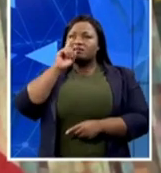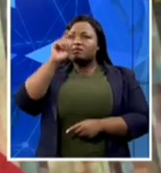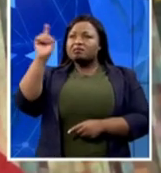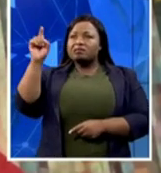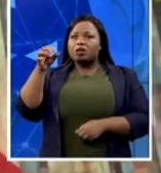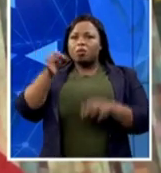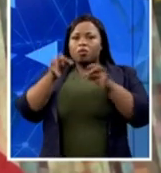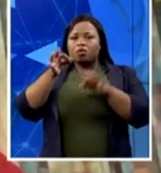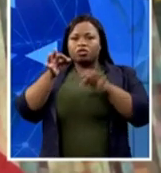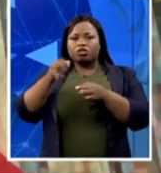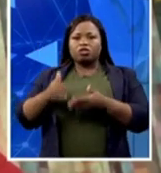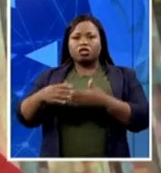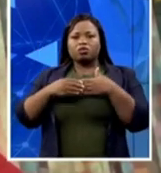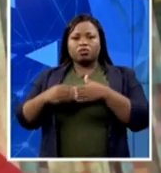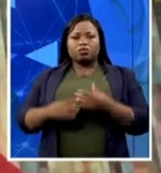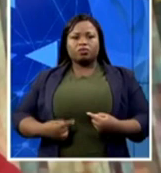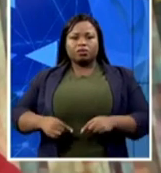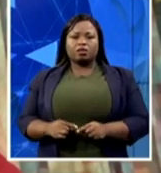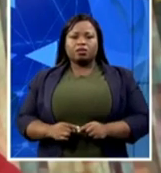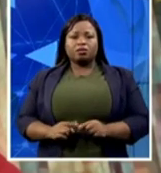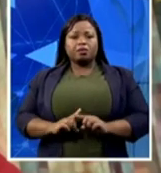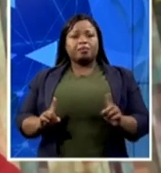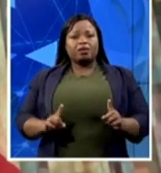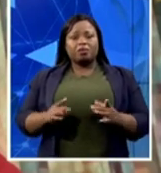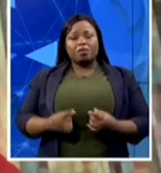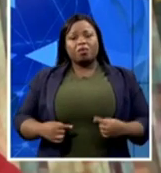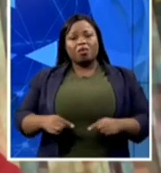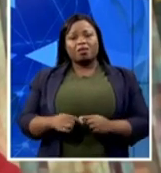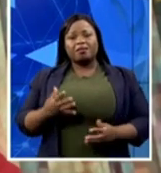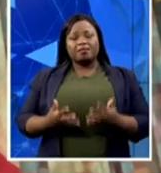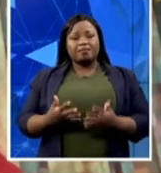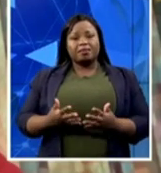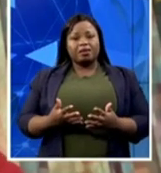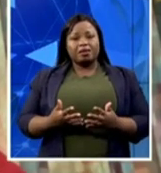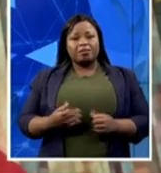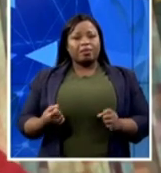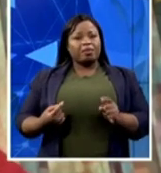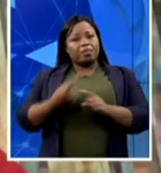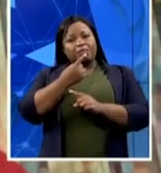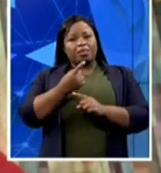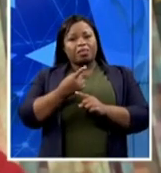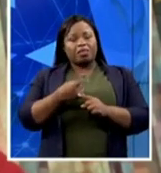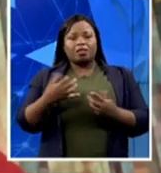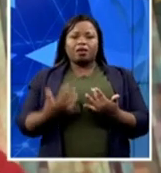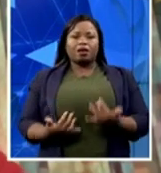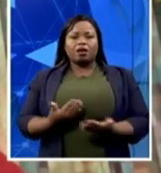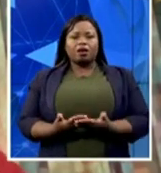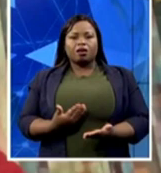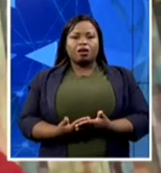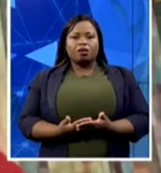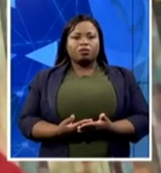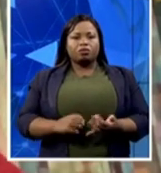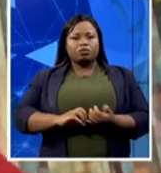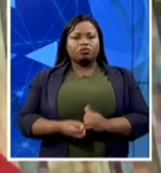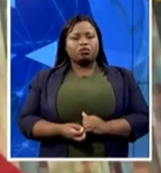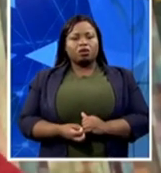all of us might have misstarts, and people are trying to cover themselves in terms of whether they came out of the